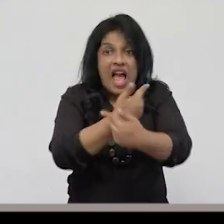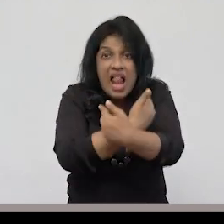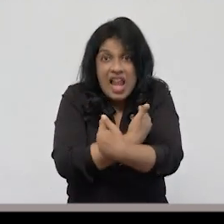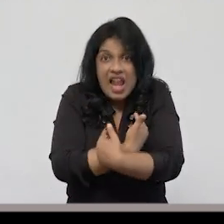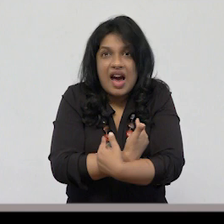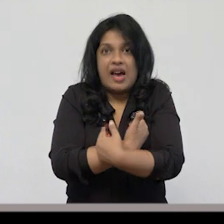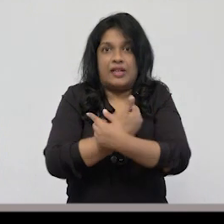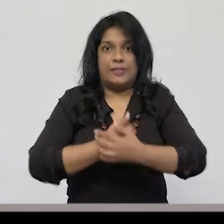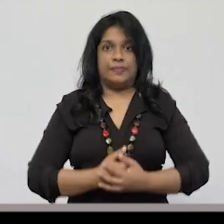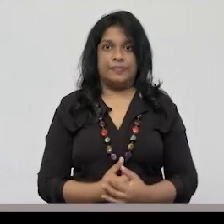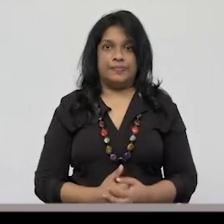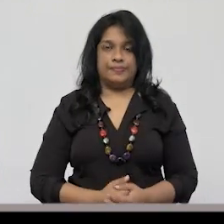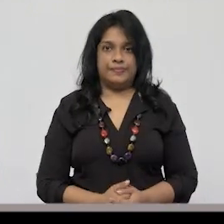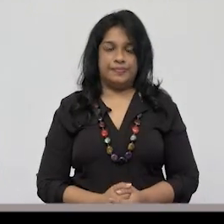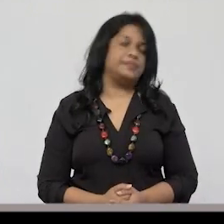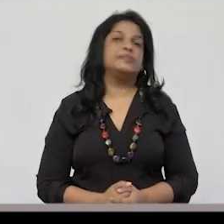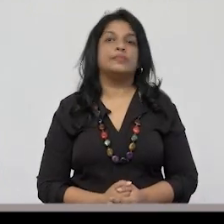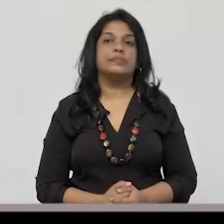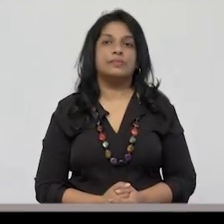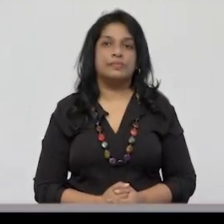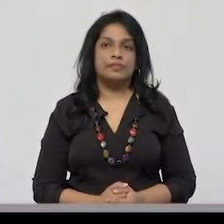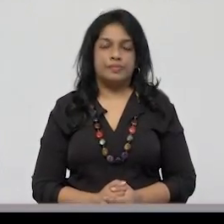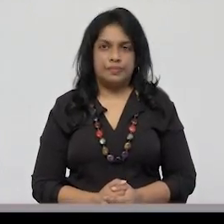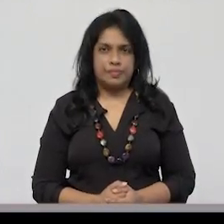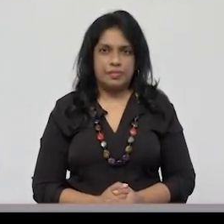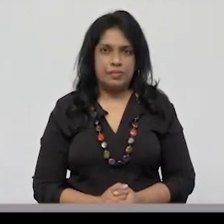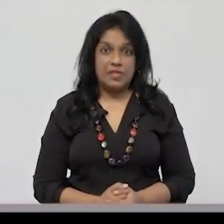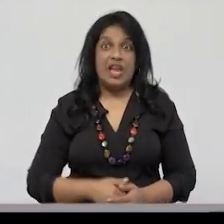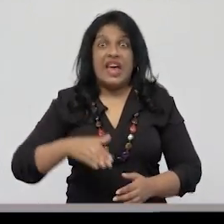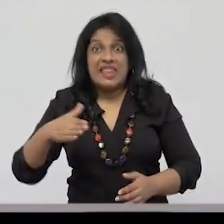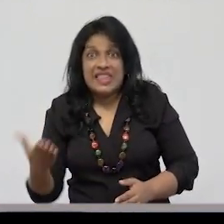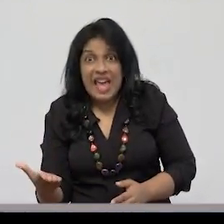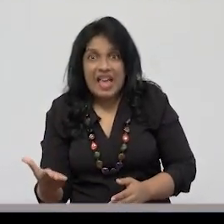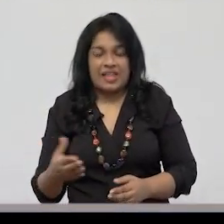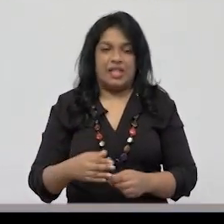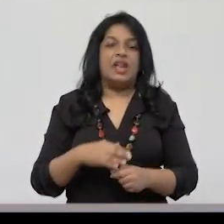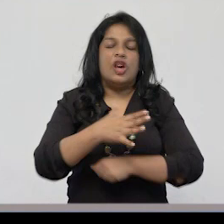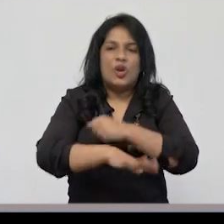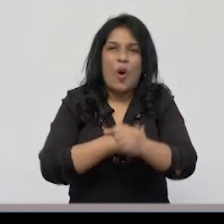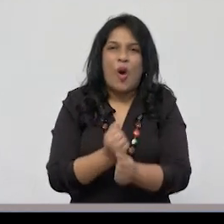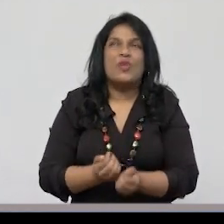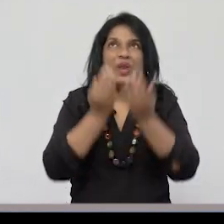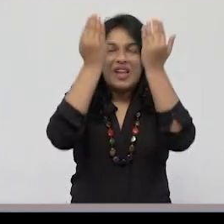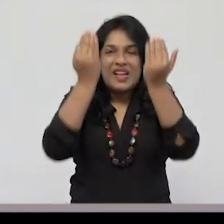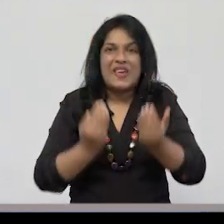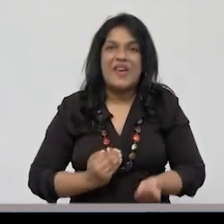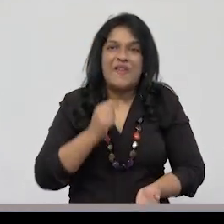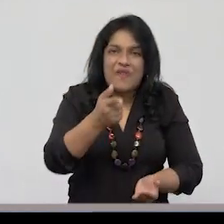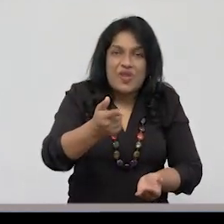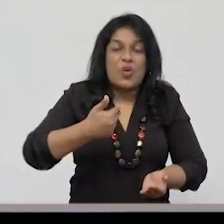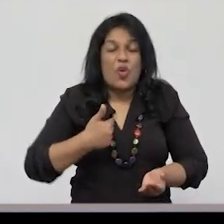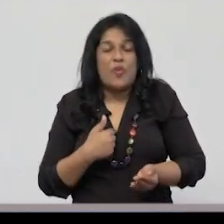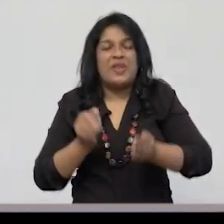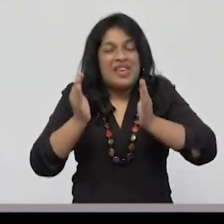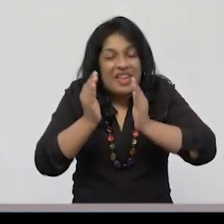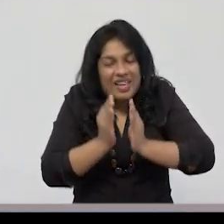souls. That goes beyond a good night's sleep. That goes to you being calm. That goes to you never taking a tablet to fall